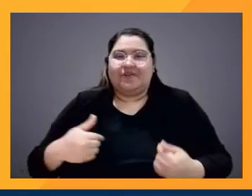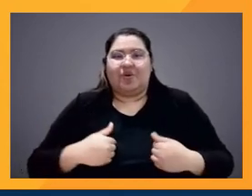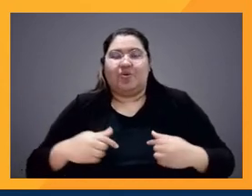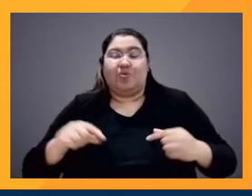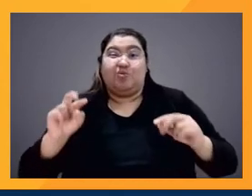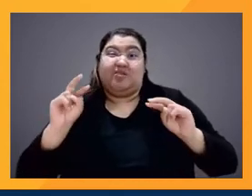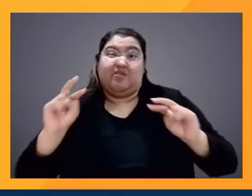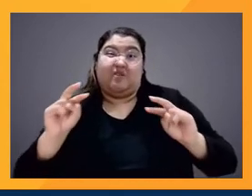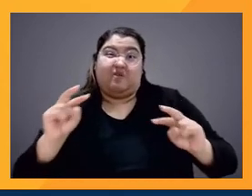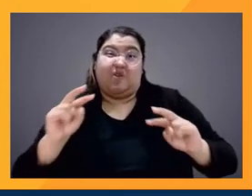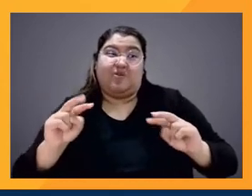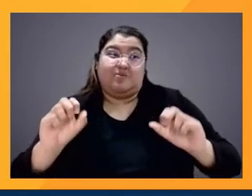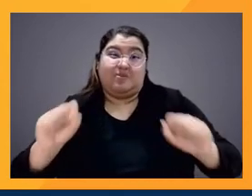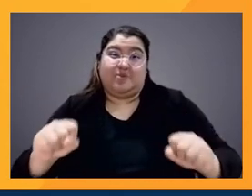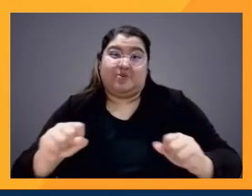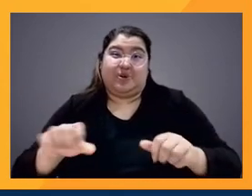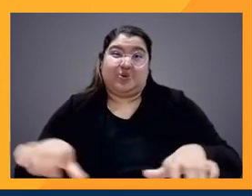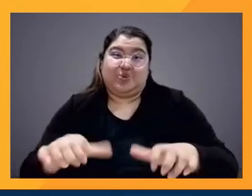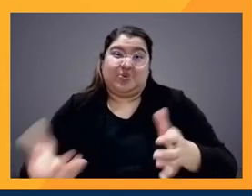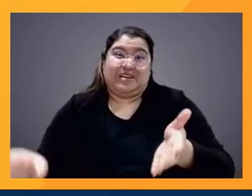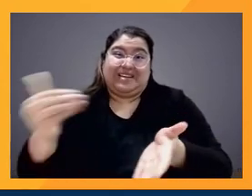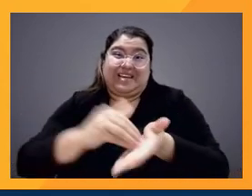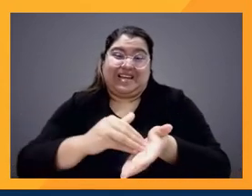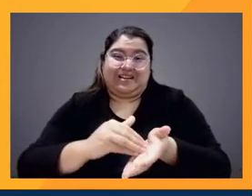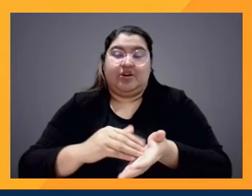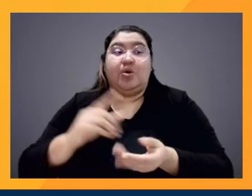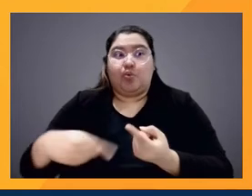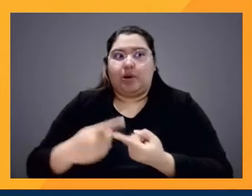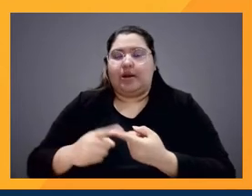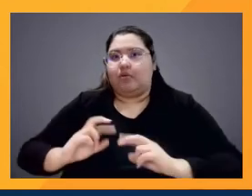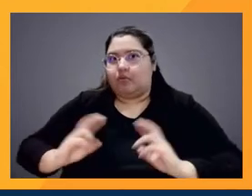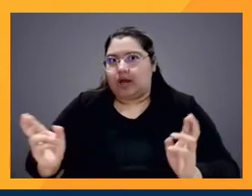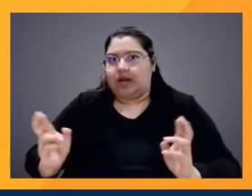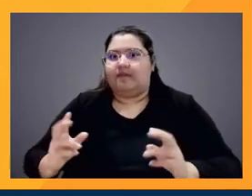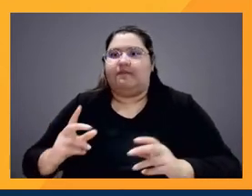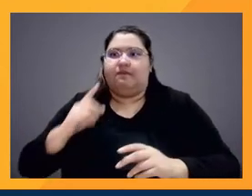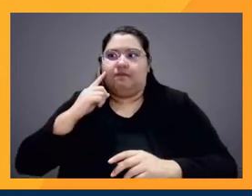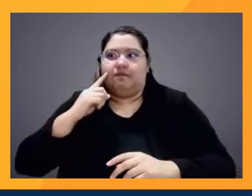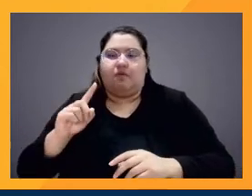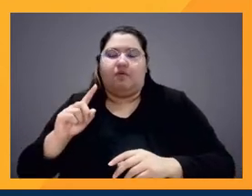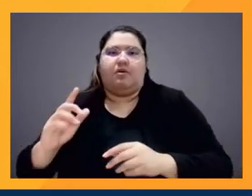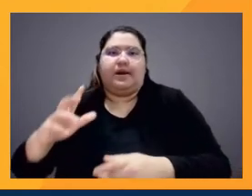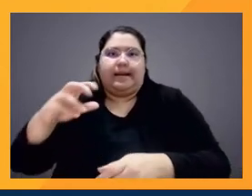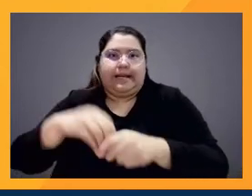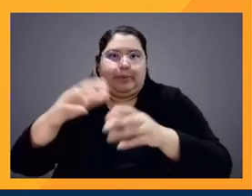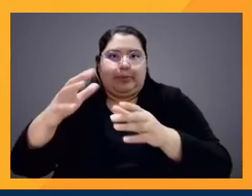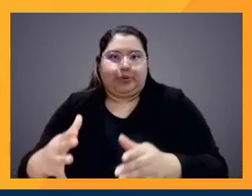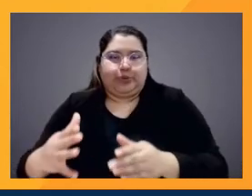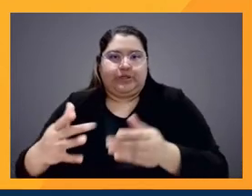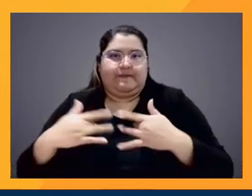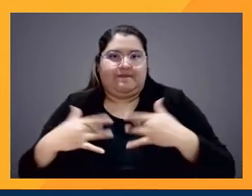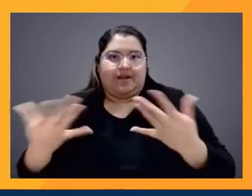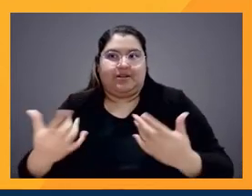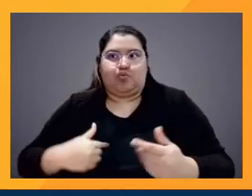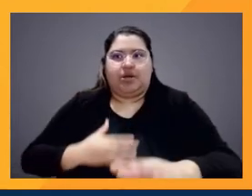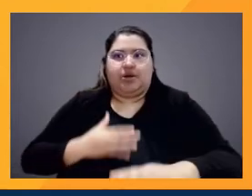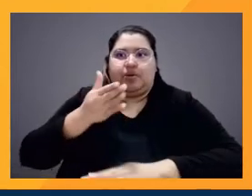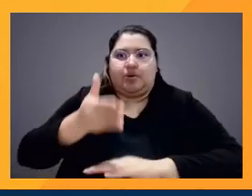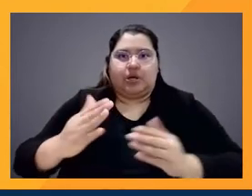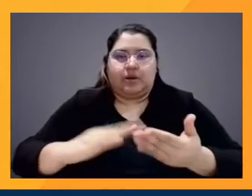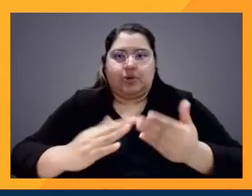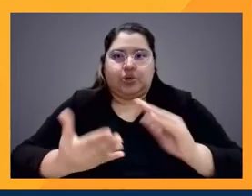way that presupposes that it's mostly individual behavior that's causing those differences to begin with. course. And our next viewer question is, I'm going to pose to